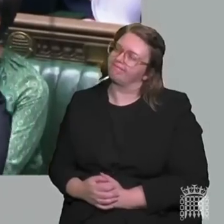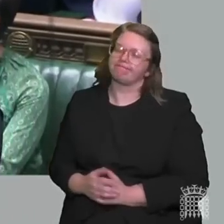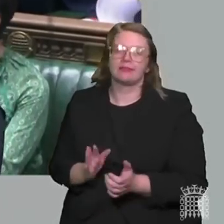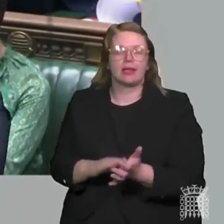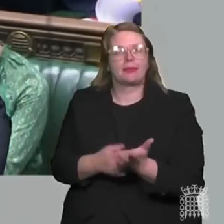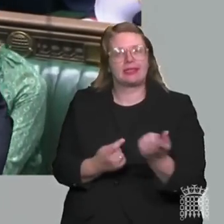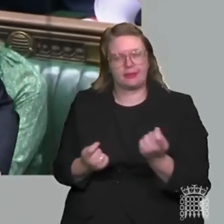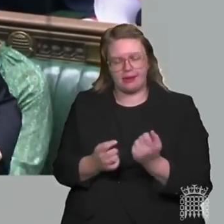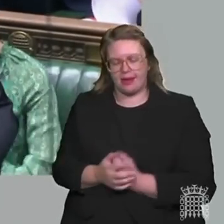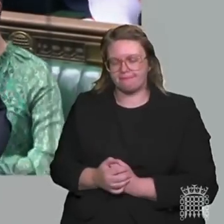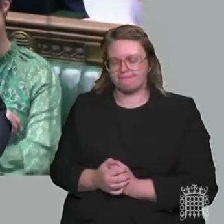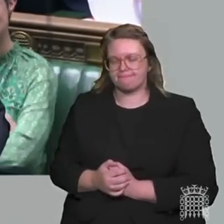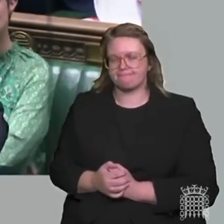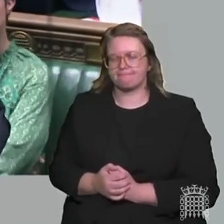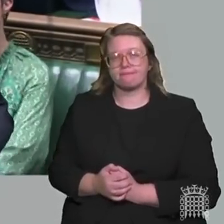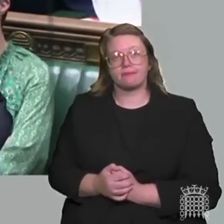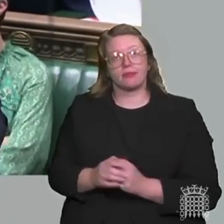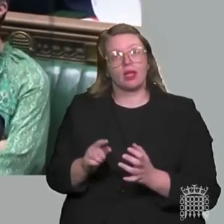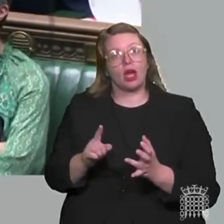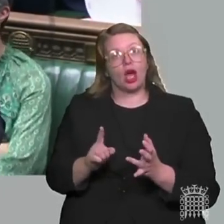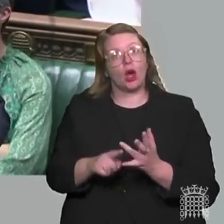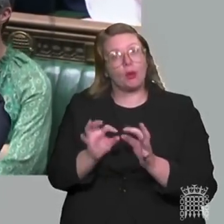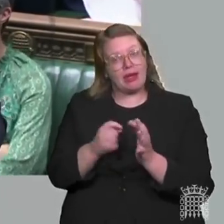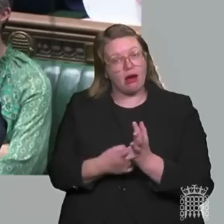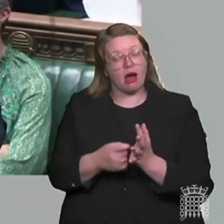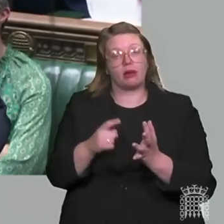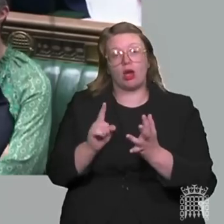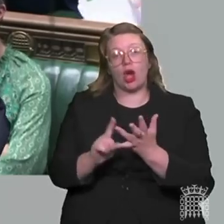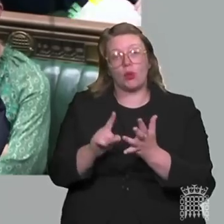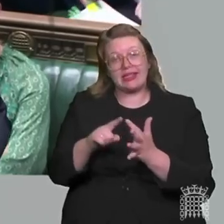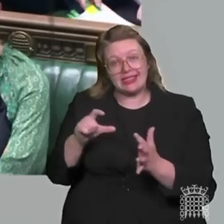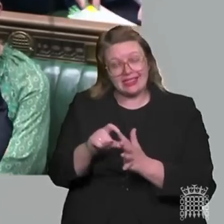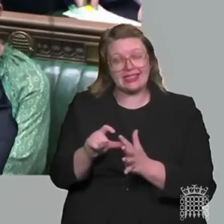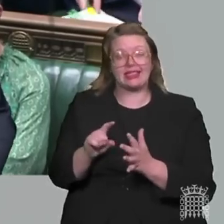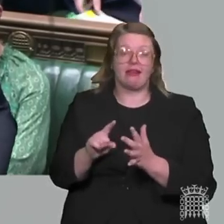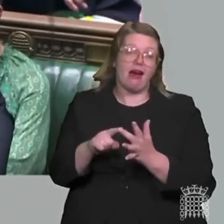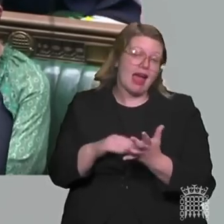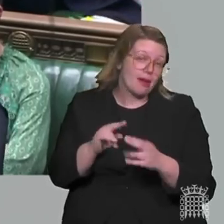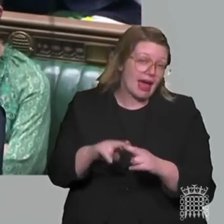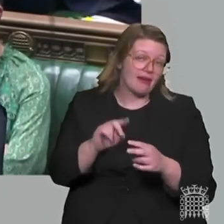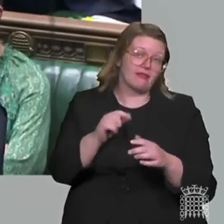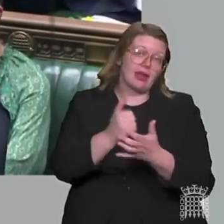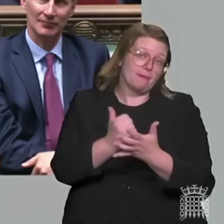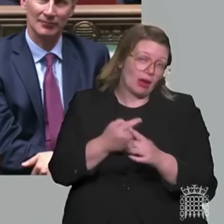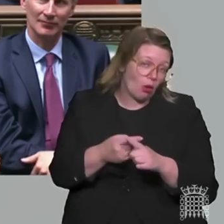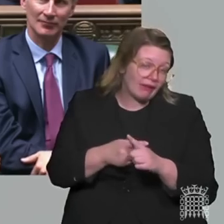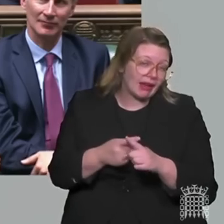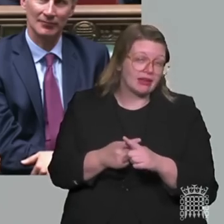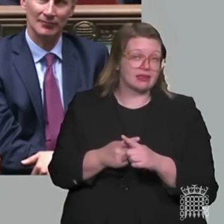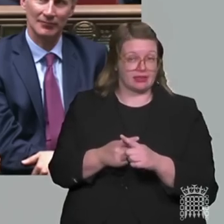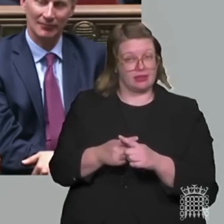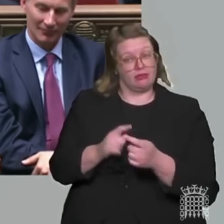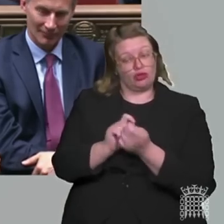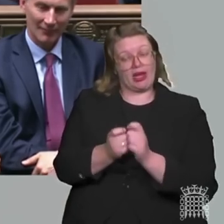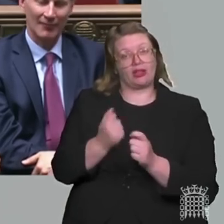seen recently, it's not just the OBR, but the OECD, the Bank of England and the IMF who have all upgraded the growth